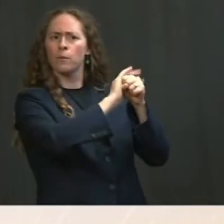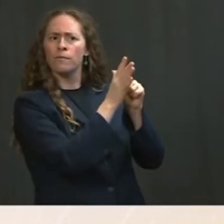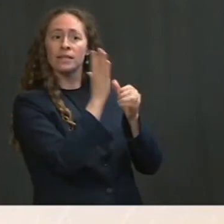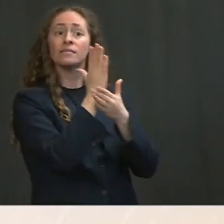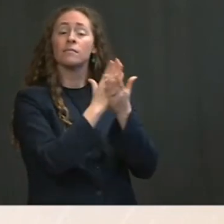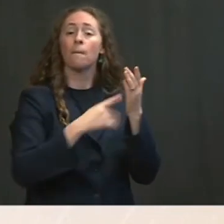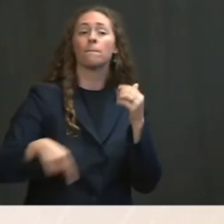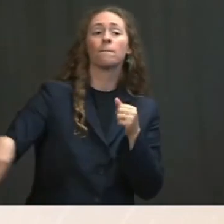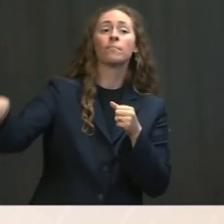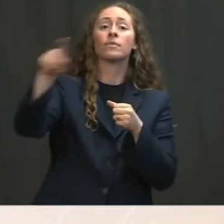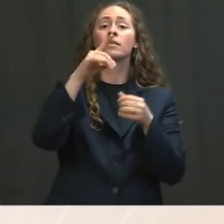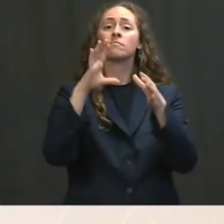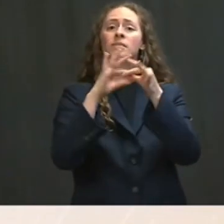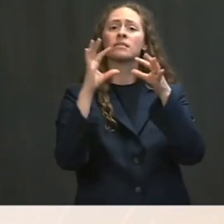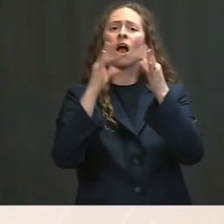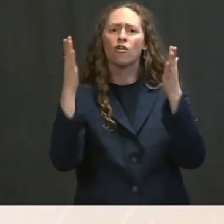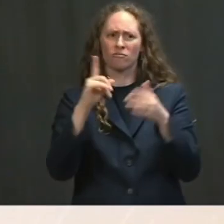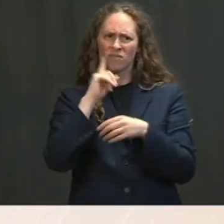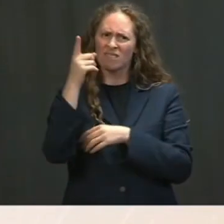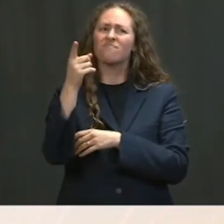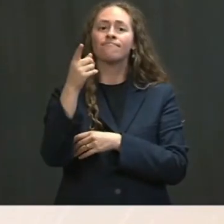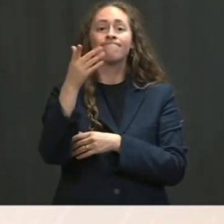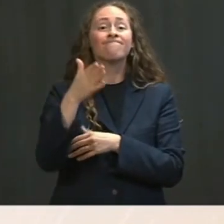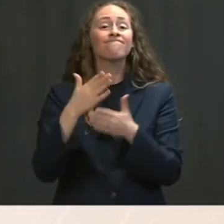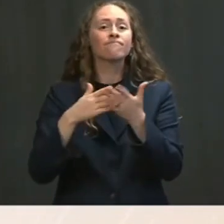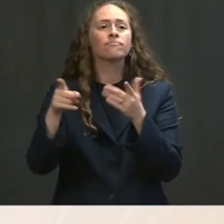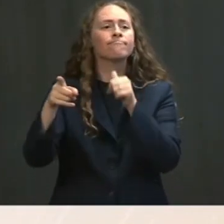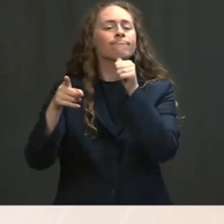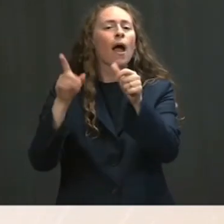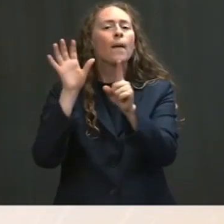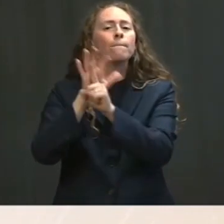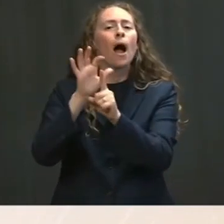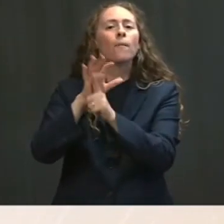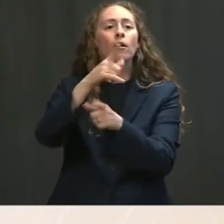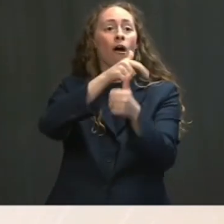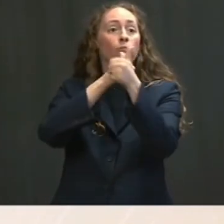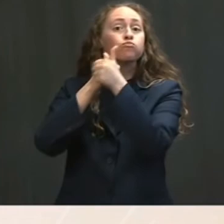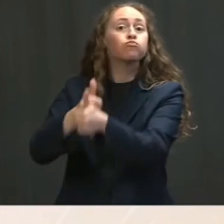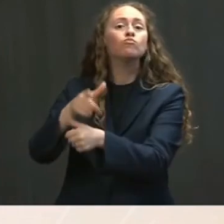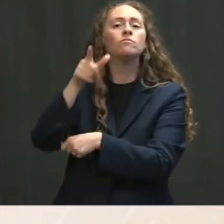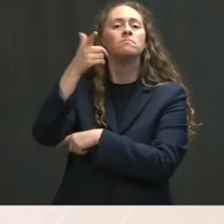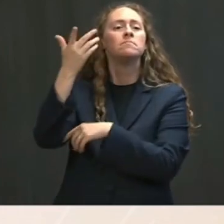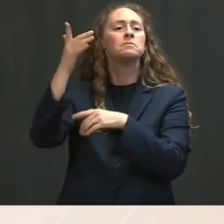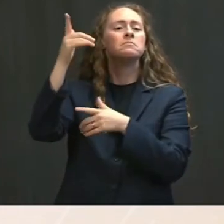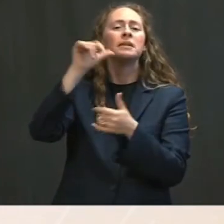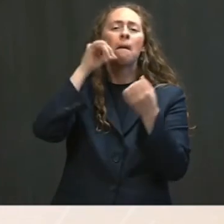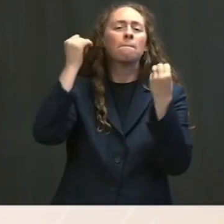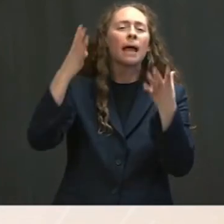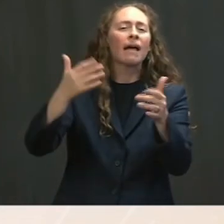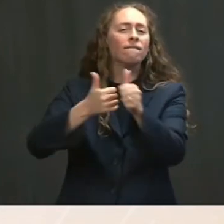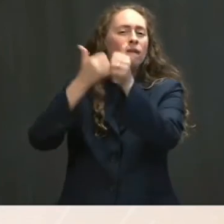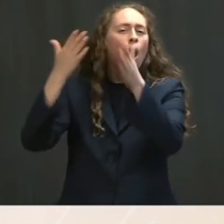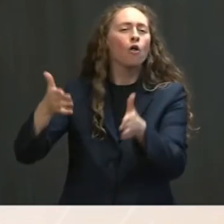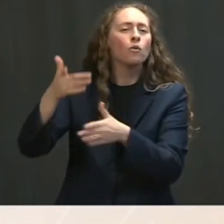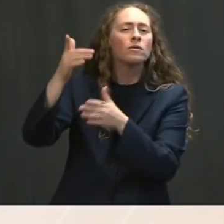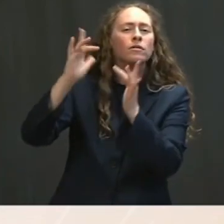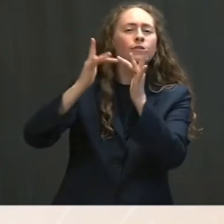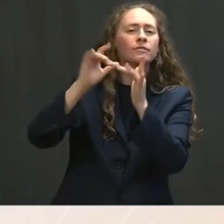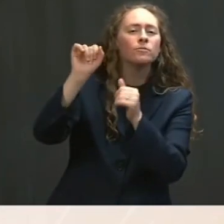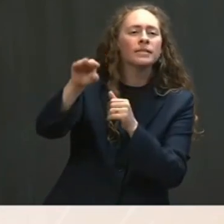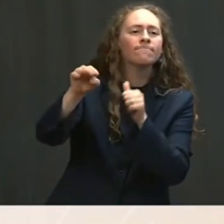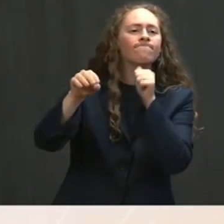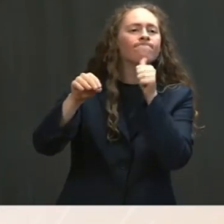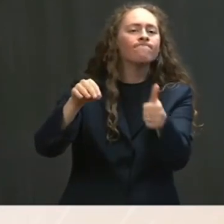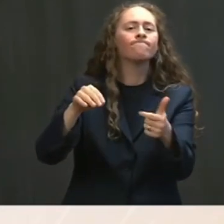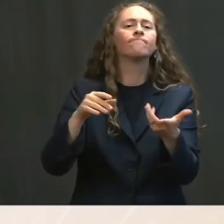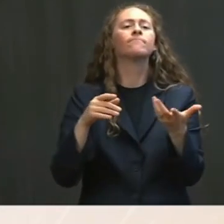the ones that have the most followers on social media or the ones that have the most name recognition. Sometimes the most trusted sources are a